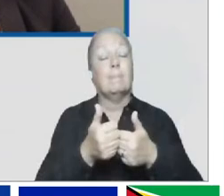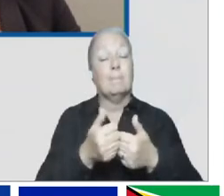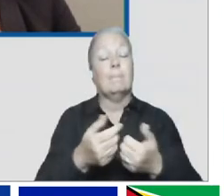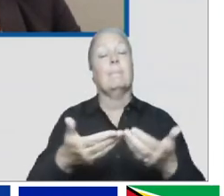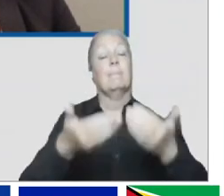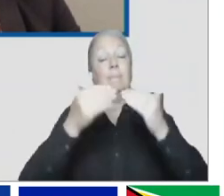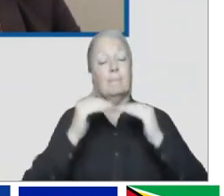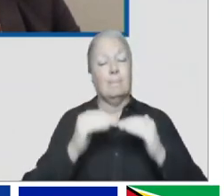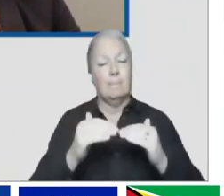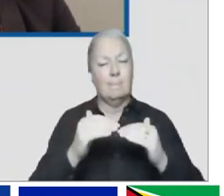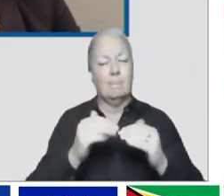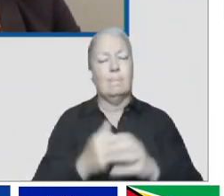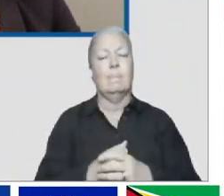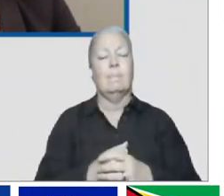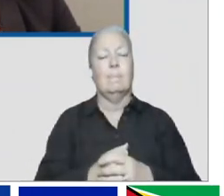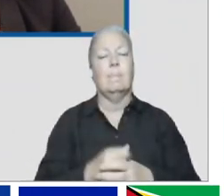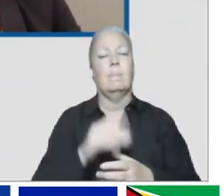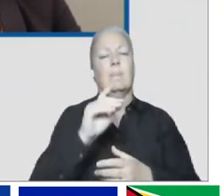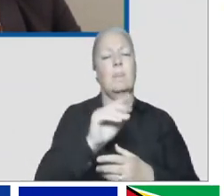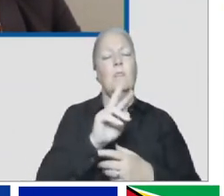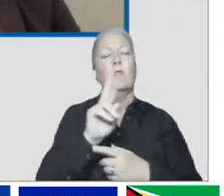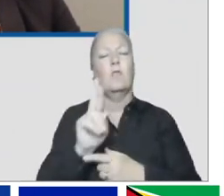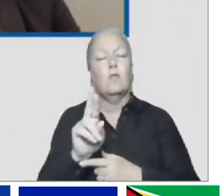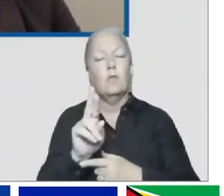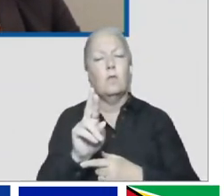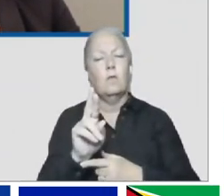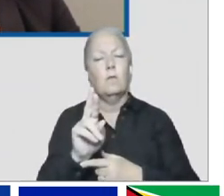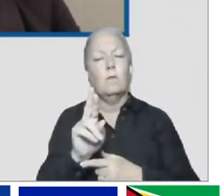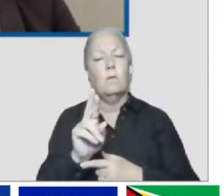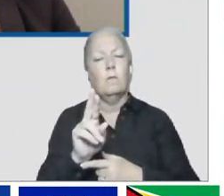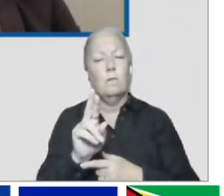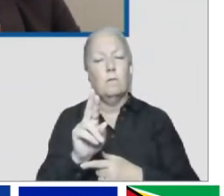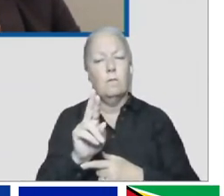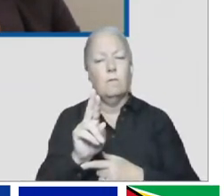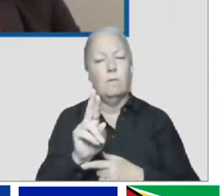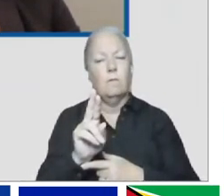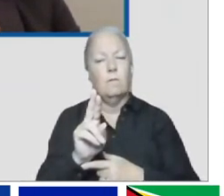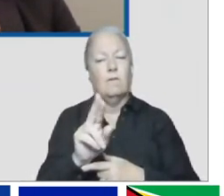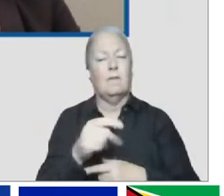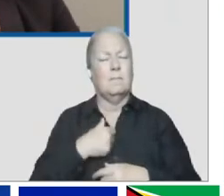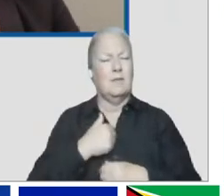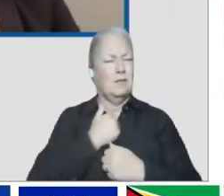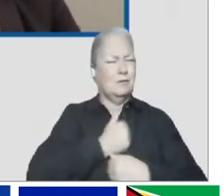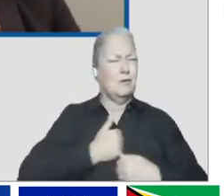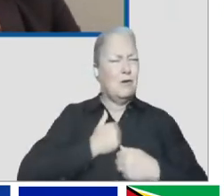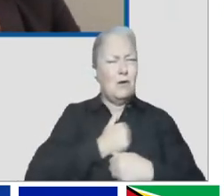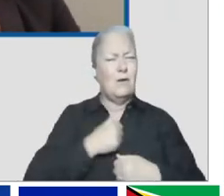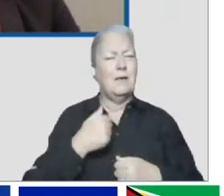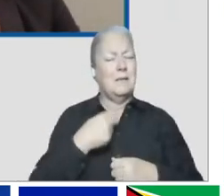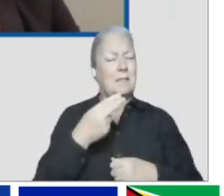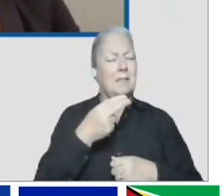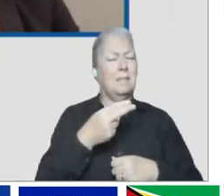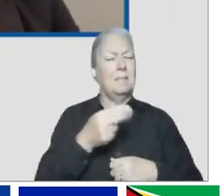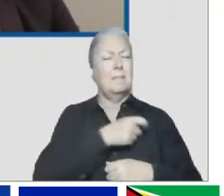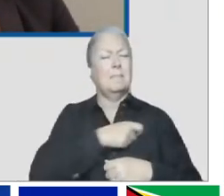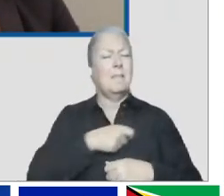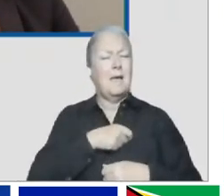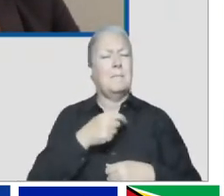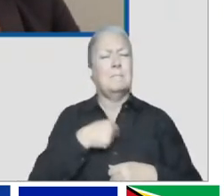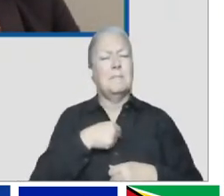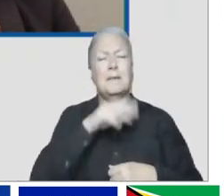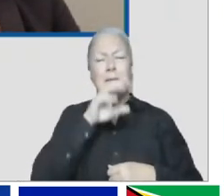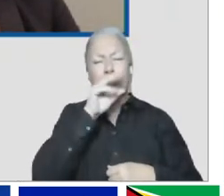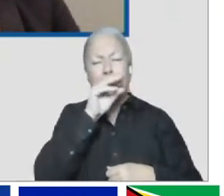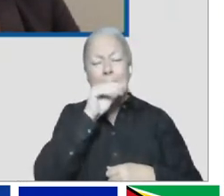Simone Chiesa Beach, and I'm sorry if I pronounce names wrong. There is a very great difficulty in the English language of knowing